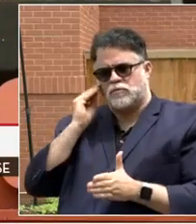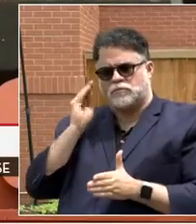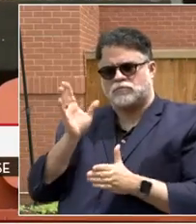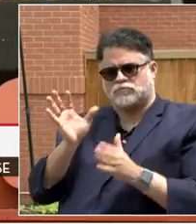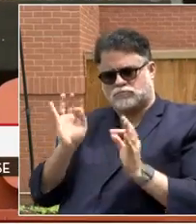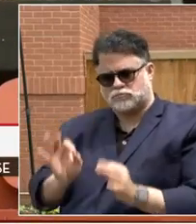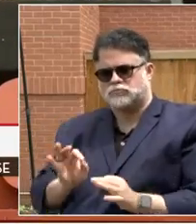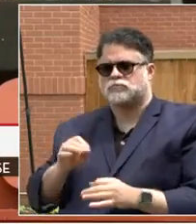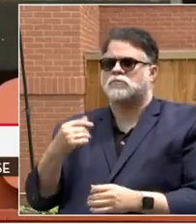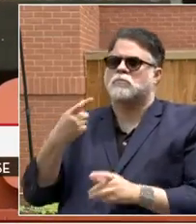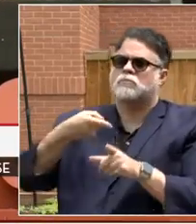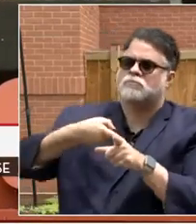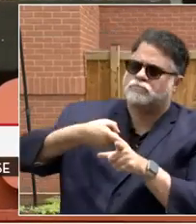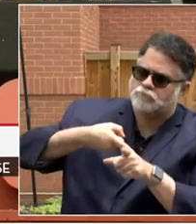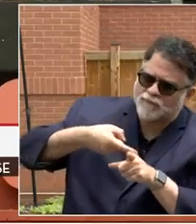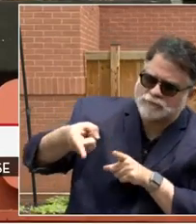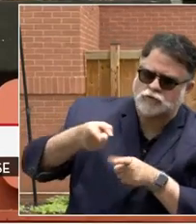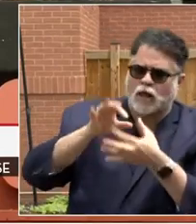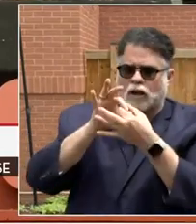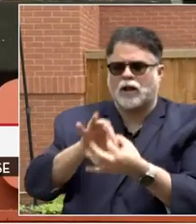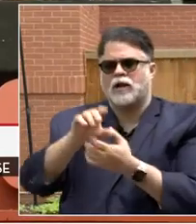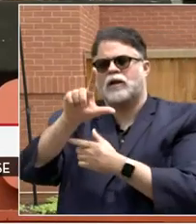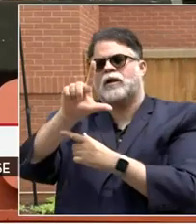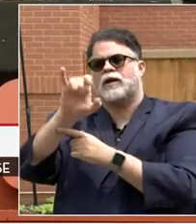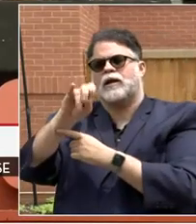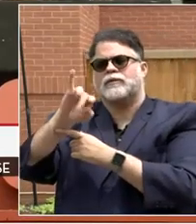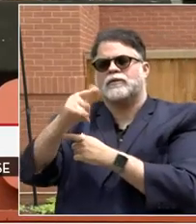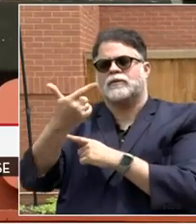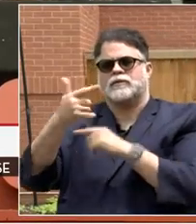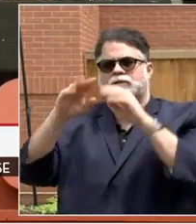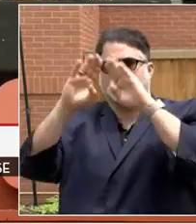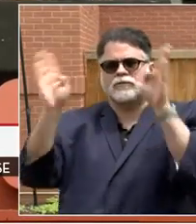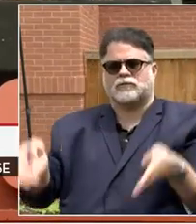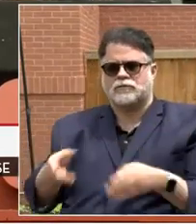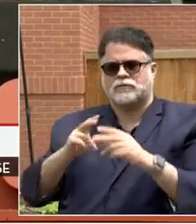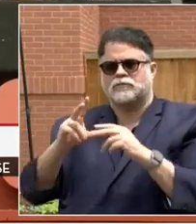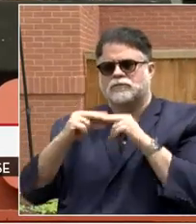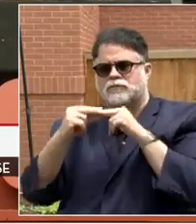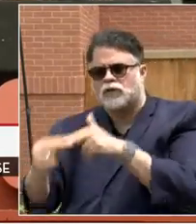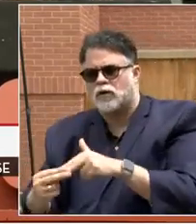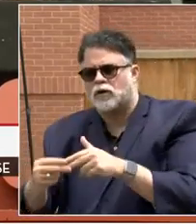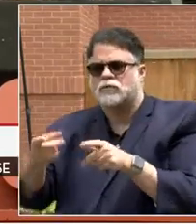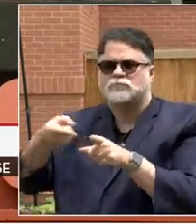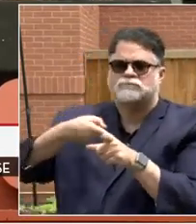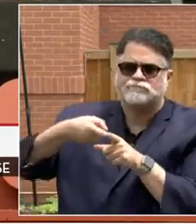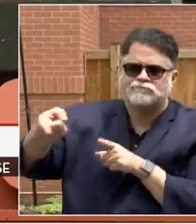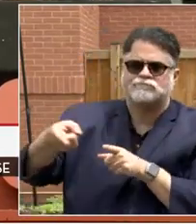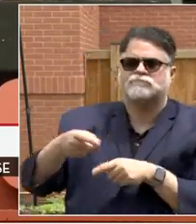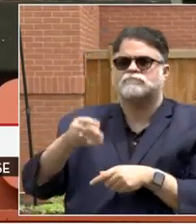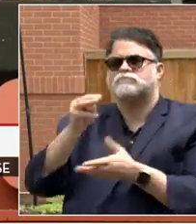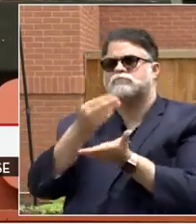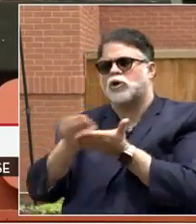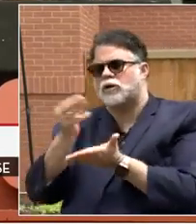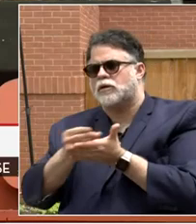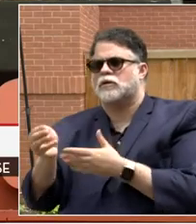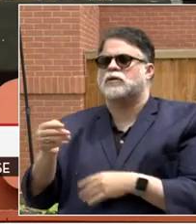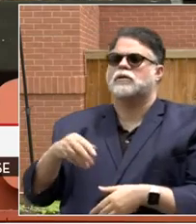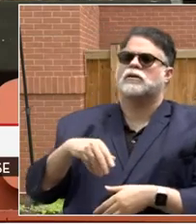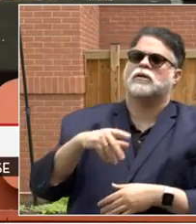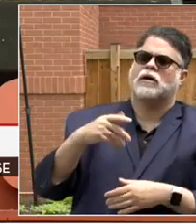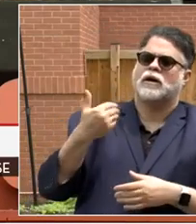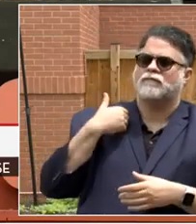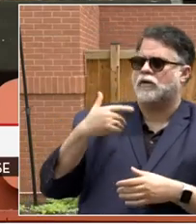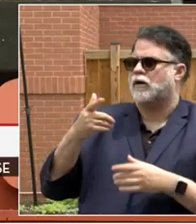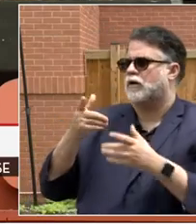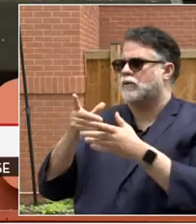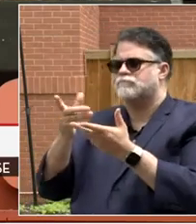and finance and financial literacy and first-time home buyers programs. We want to see what the returning